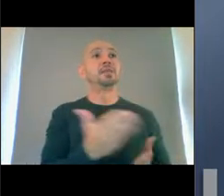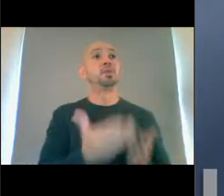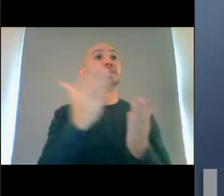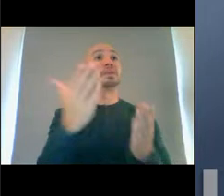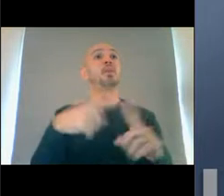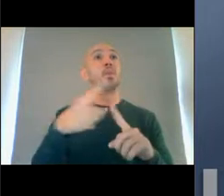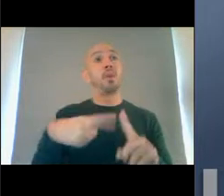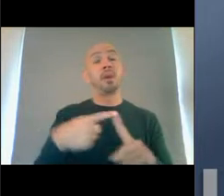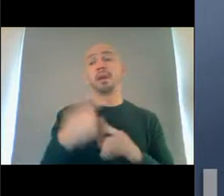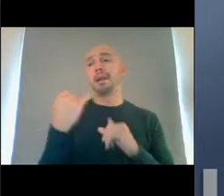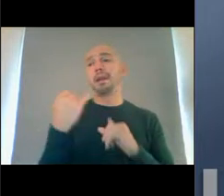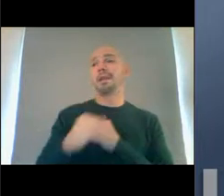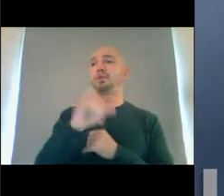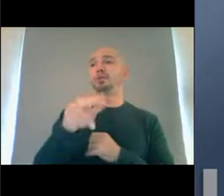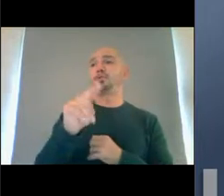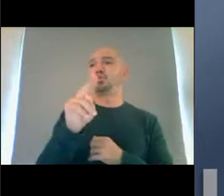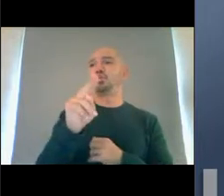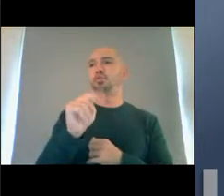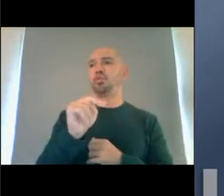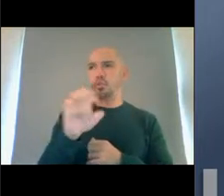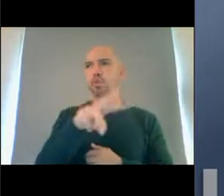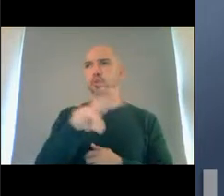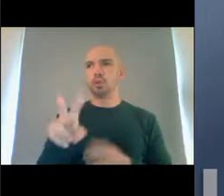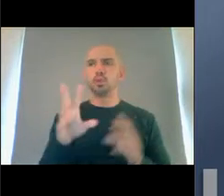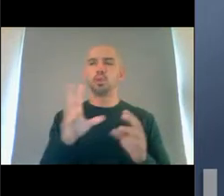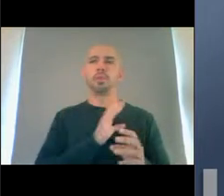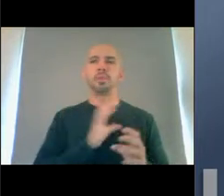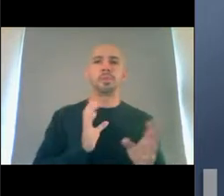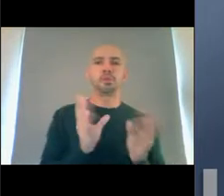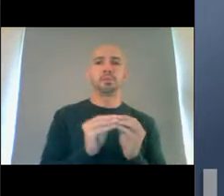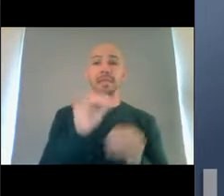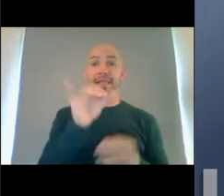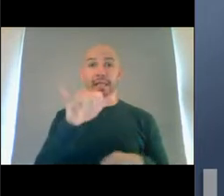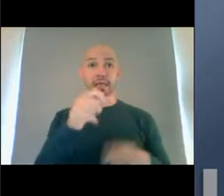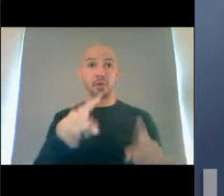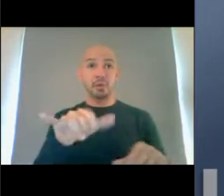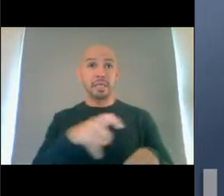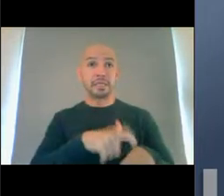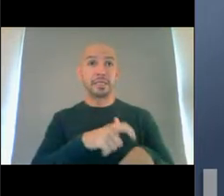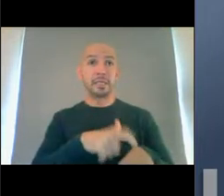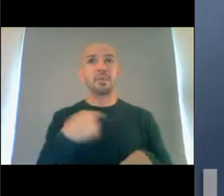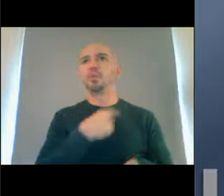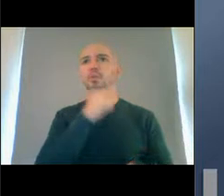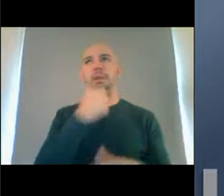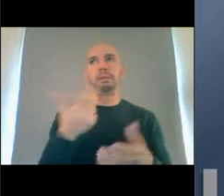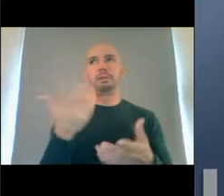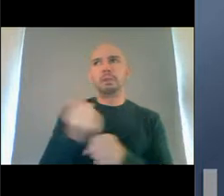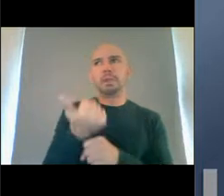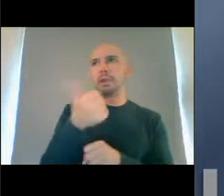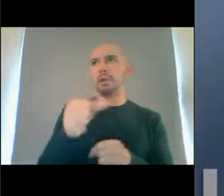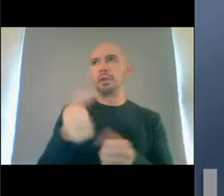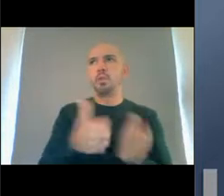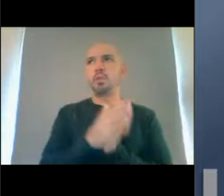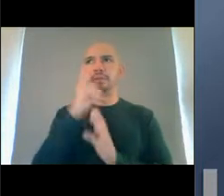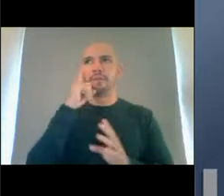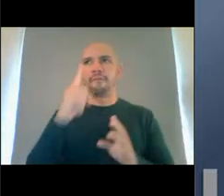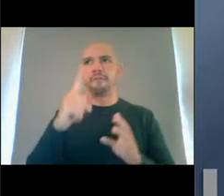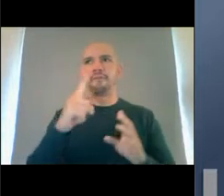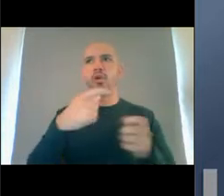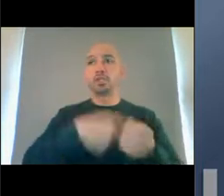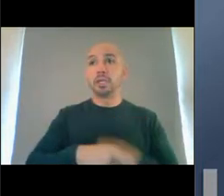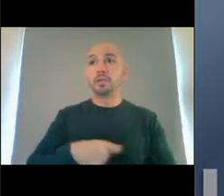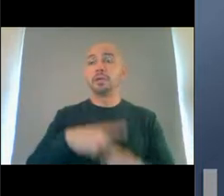june 2022 commission meeting and at that meeting we did not receive requests for modifications we did however